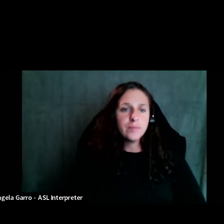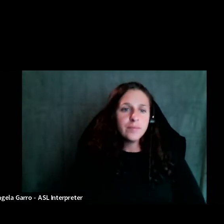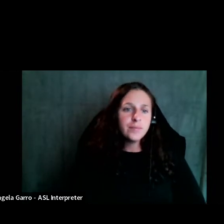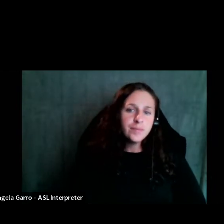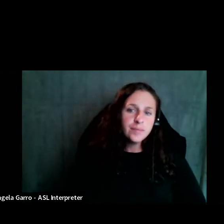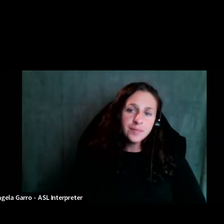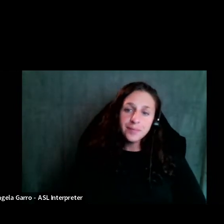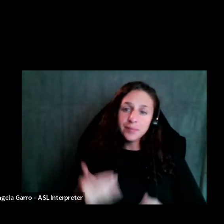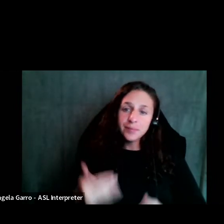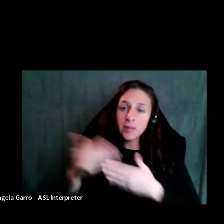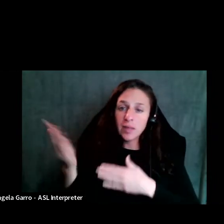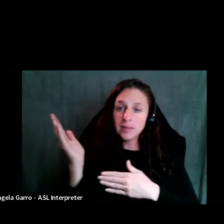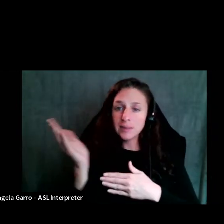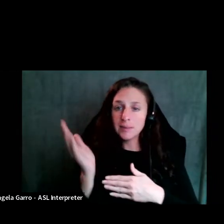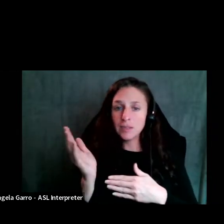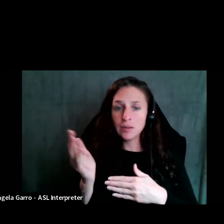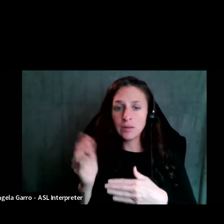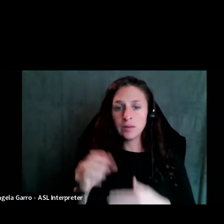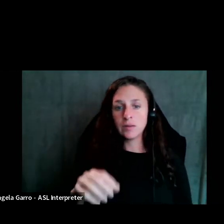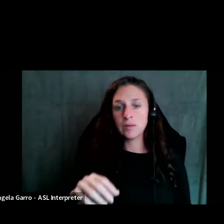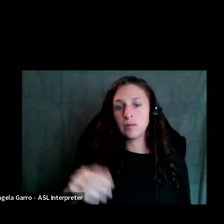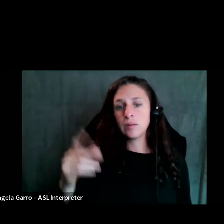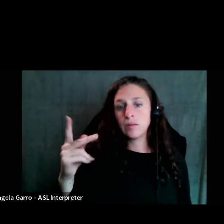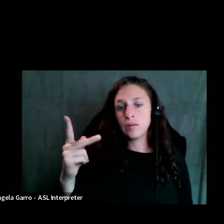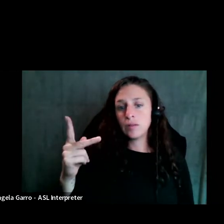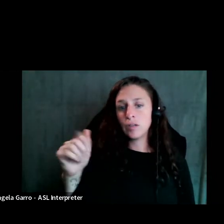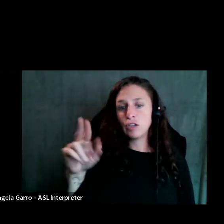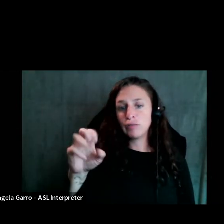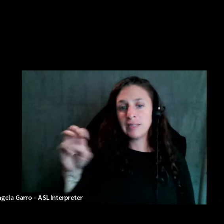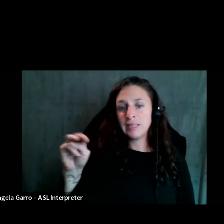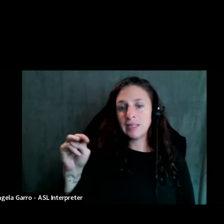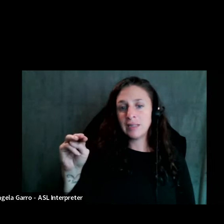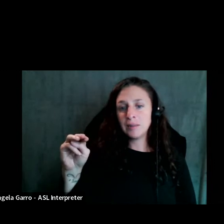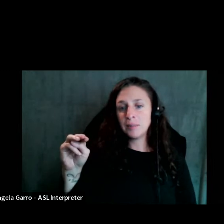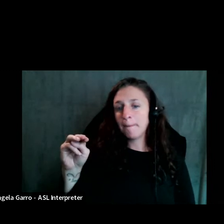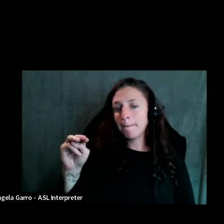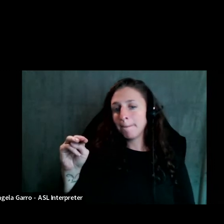The next speaker is Kareem Dargis.